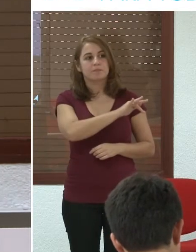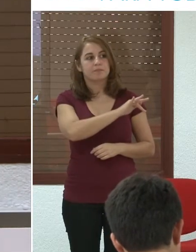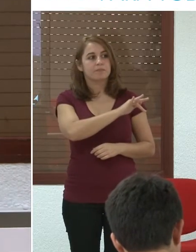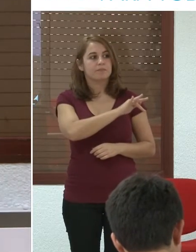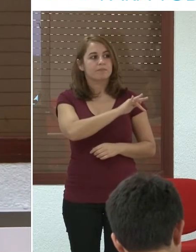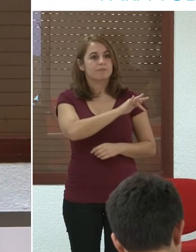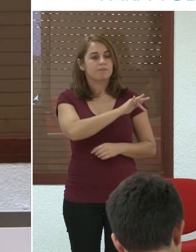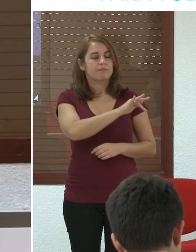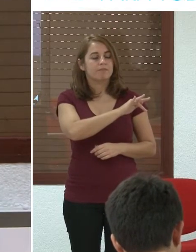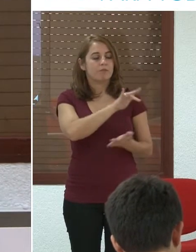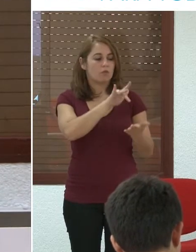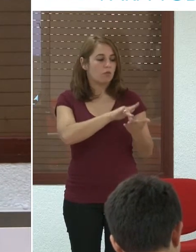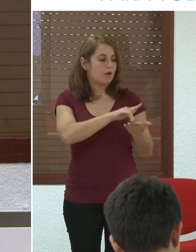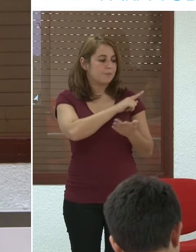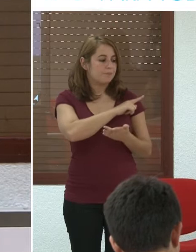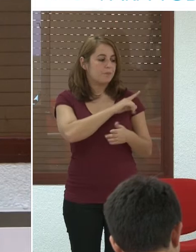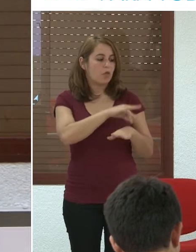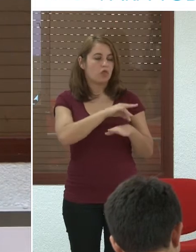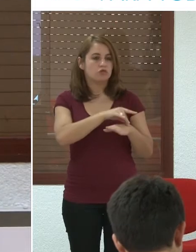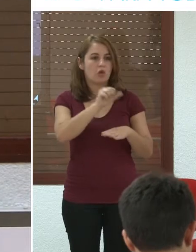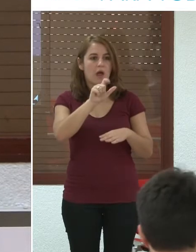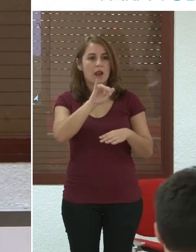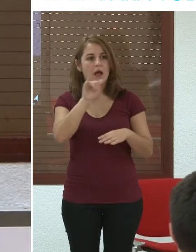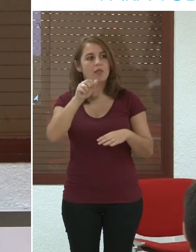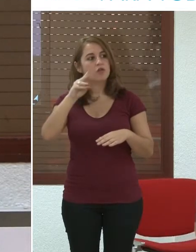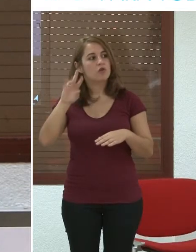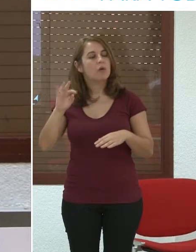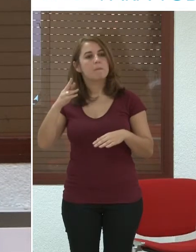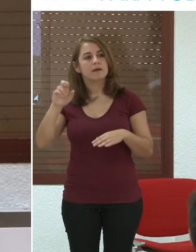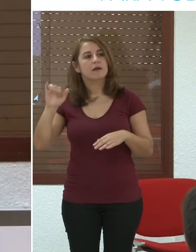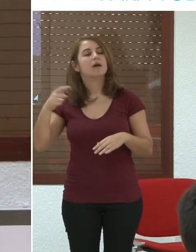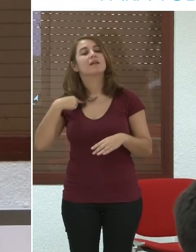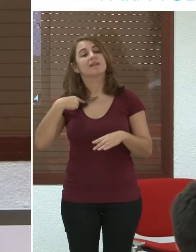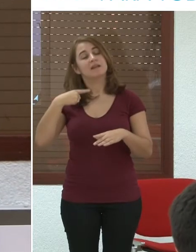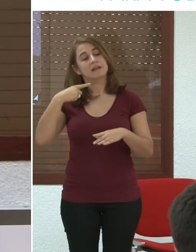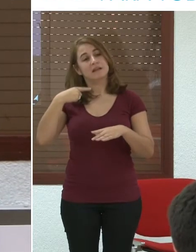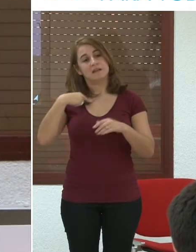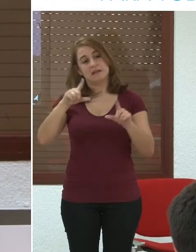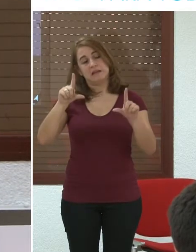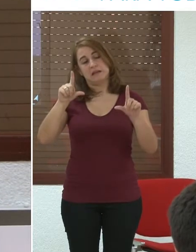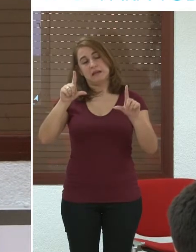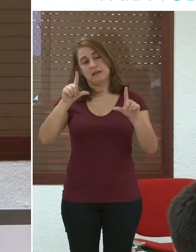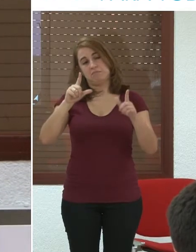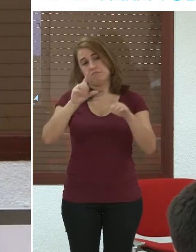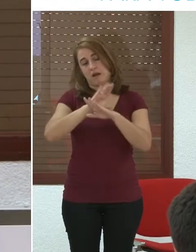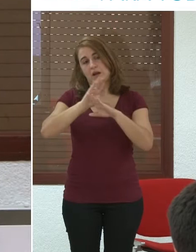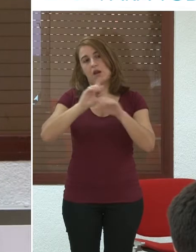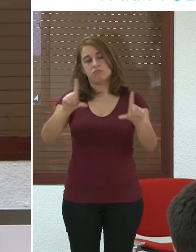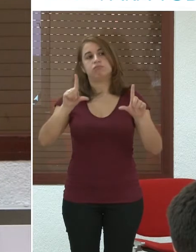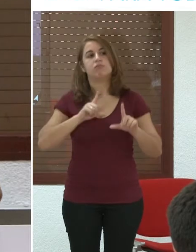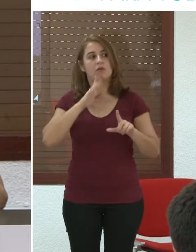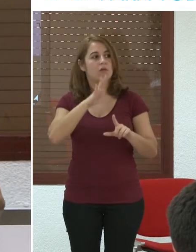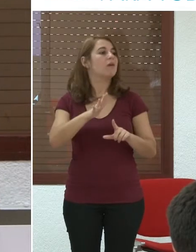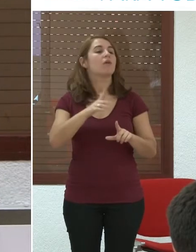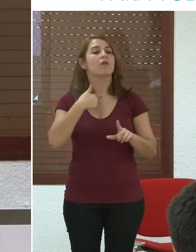Now we're going to listen to the presentation of Dr. Alejandro Rivera, who is Associate Investigator in Biomedic